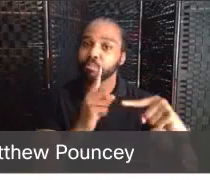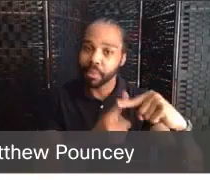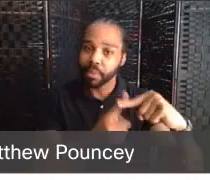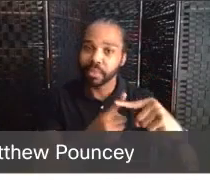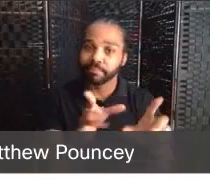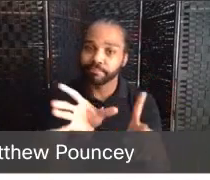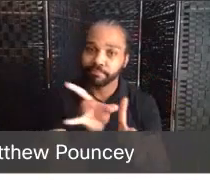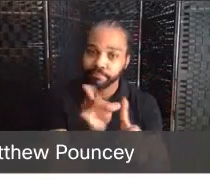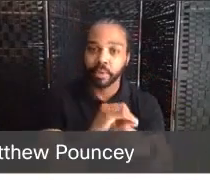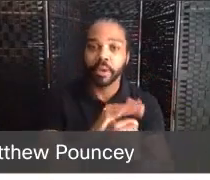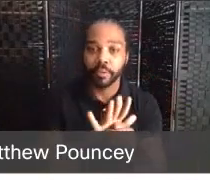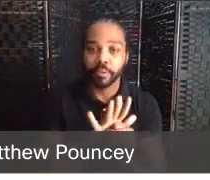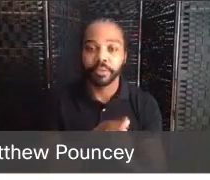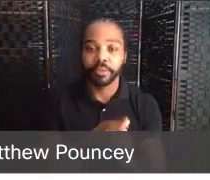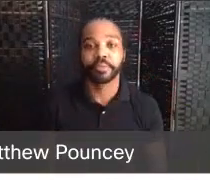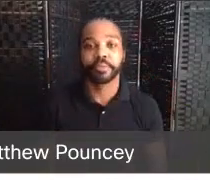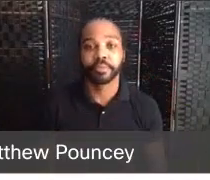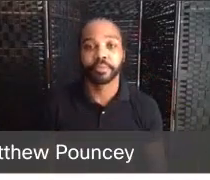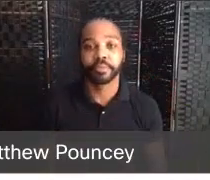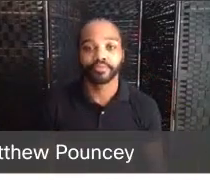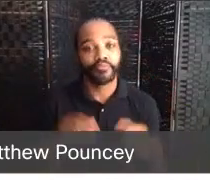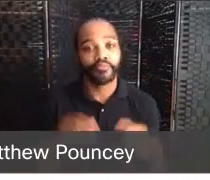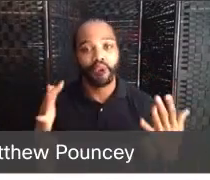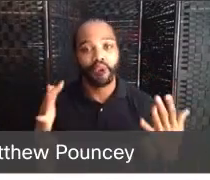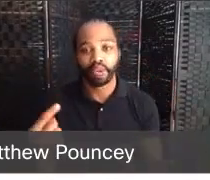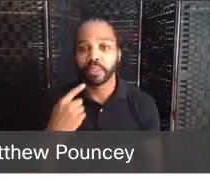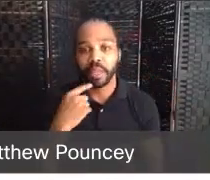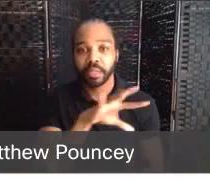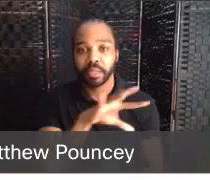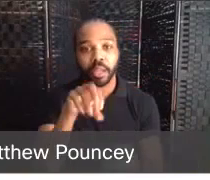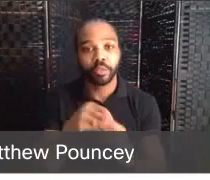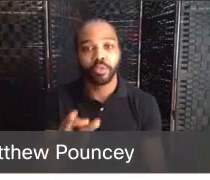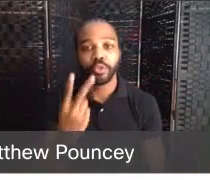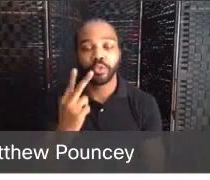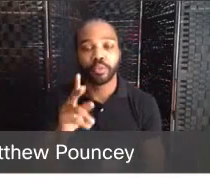coronavirus. As I've said, this includes two people who,